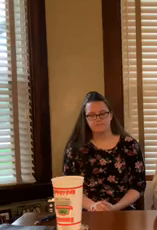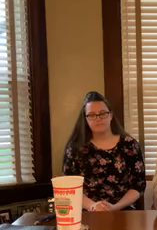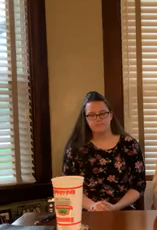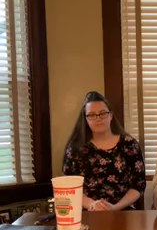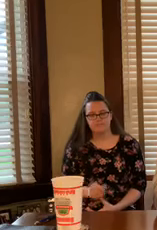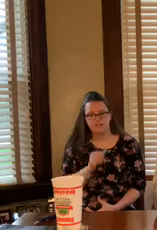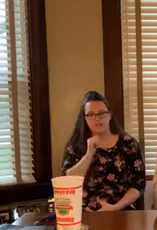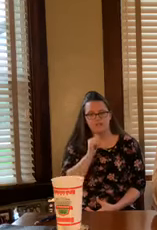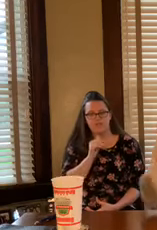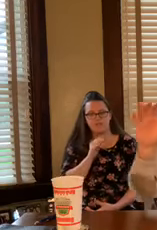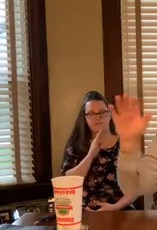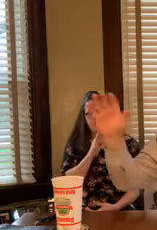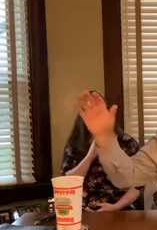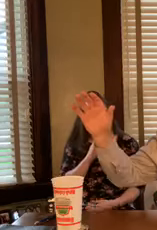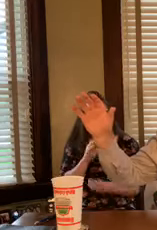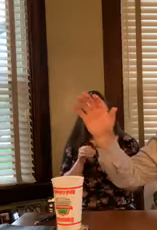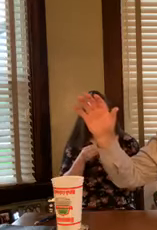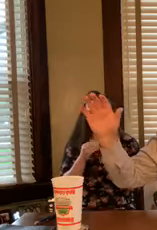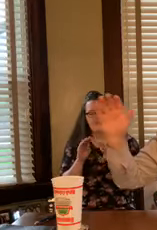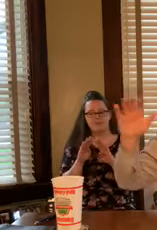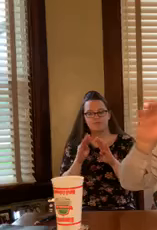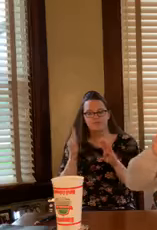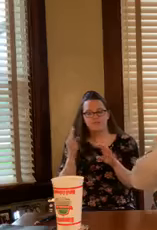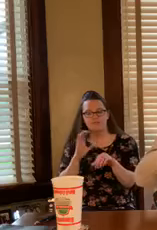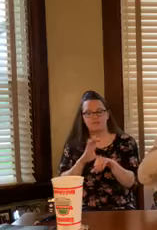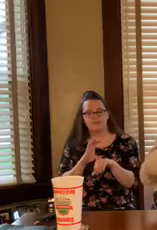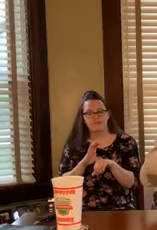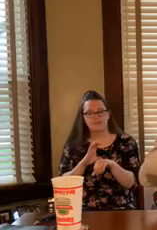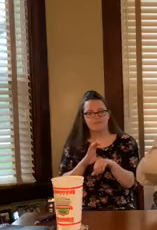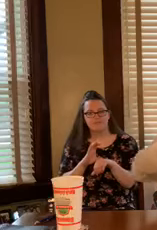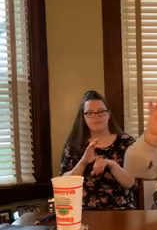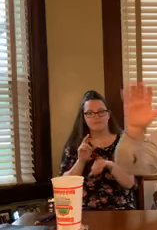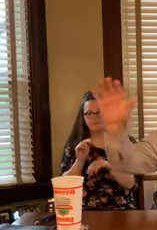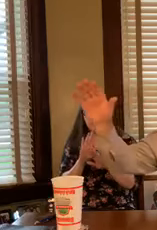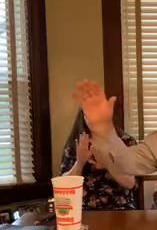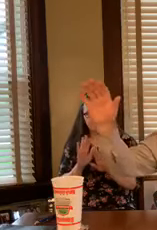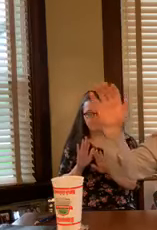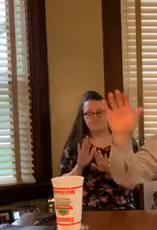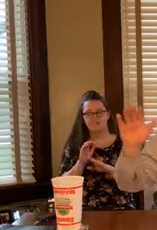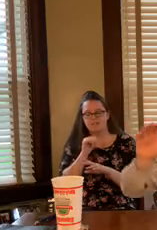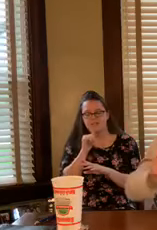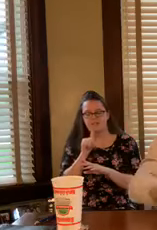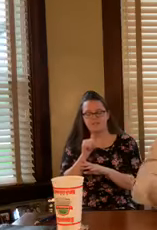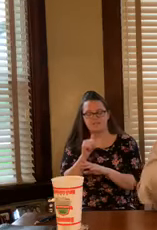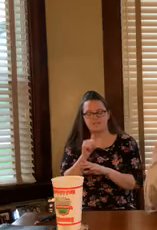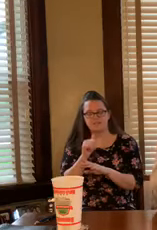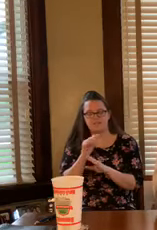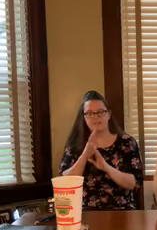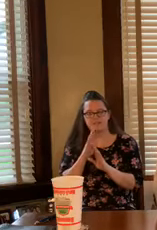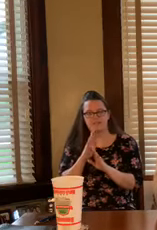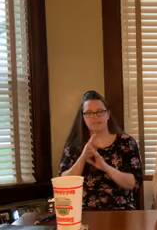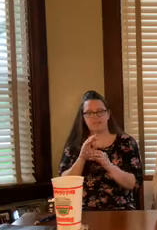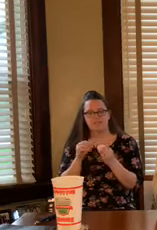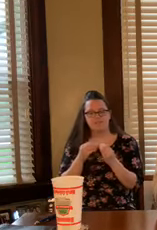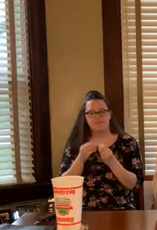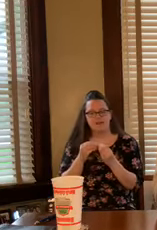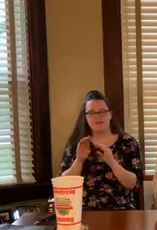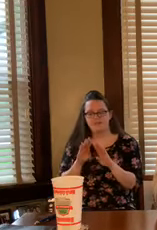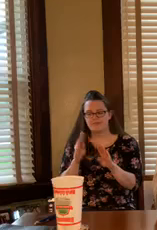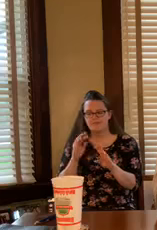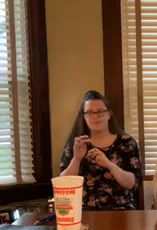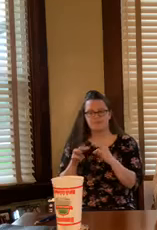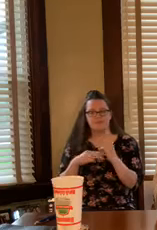Not talking about the door to the church as a whole. Not talking about the door to the world as a whole. He's talking